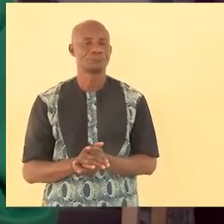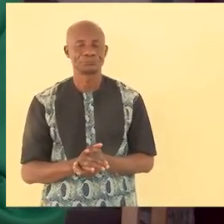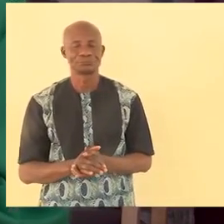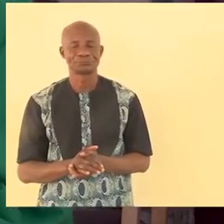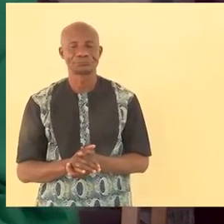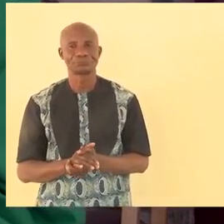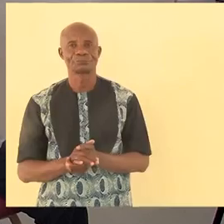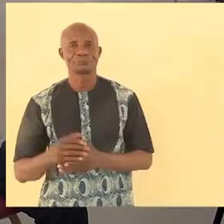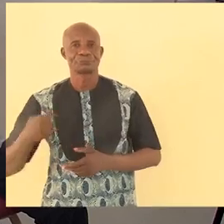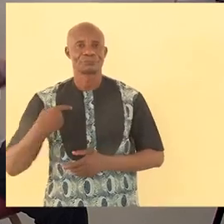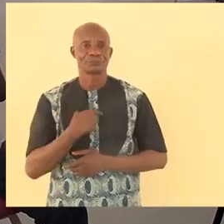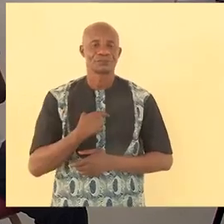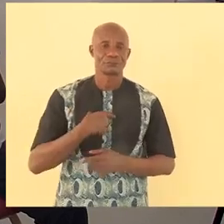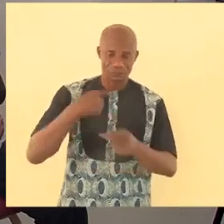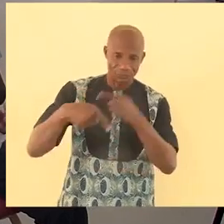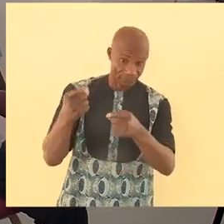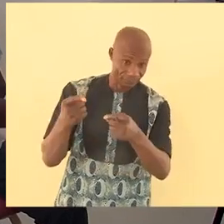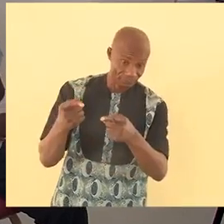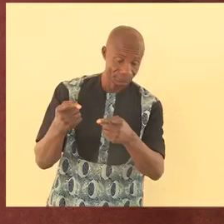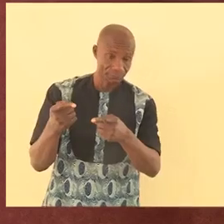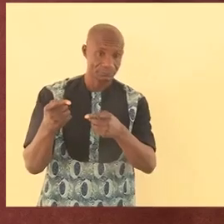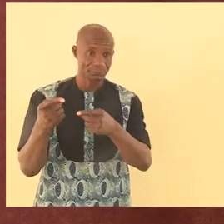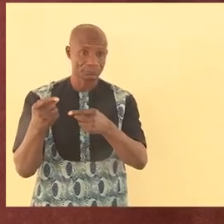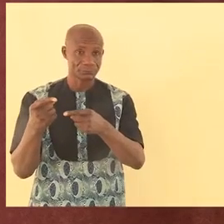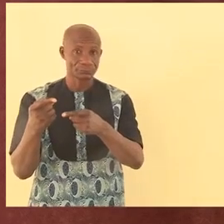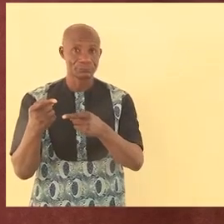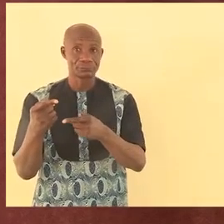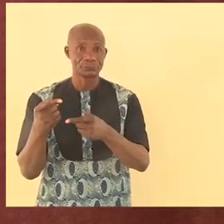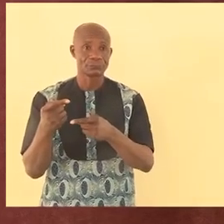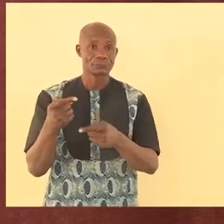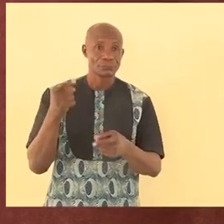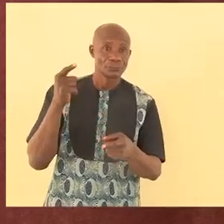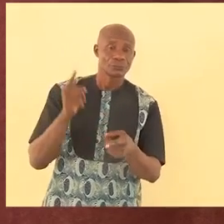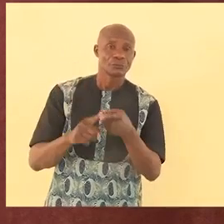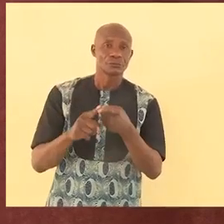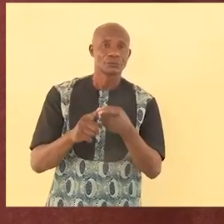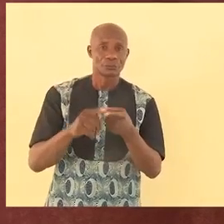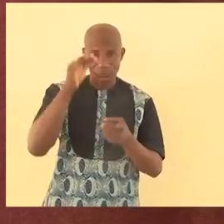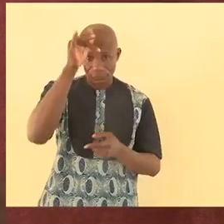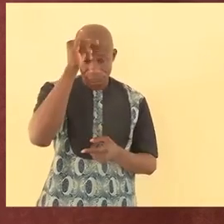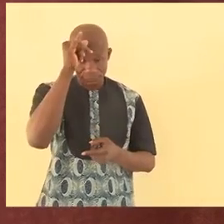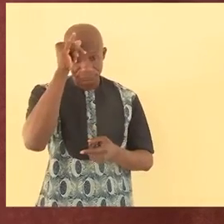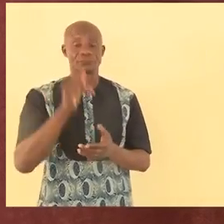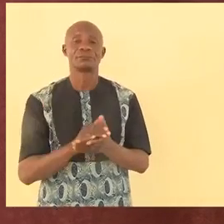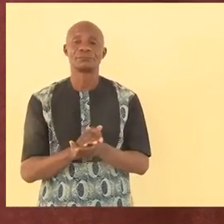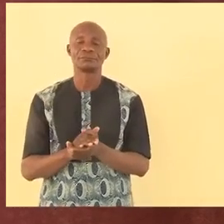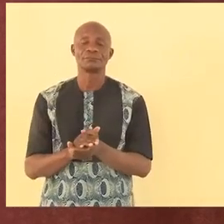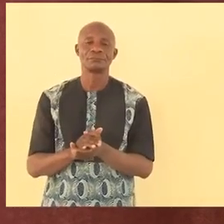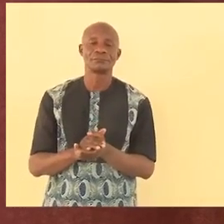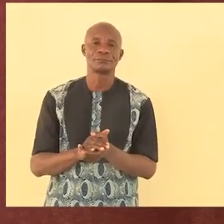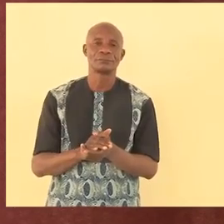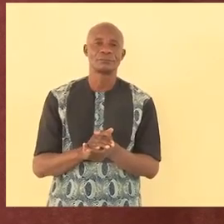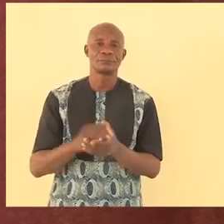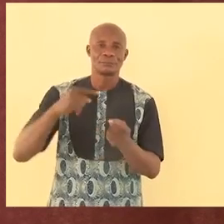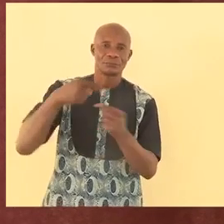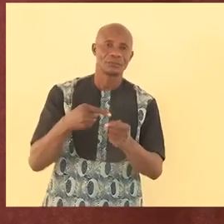So, Father, we went with Father George to Germany. Inya was part of the journey in